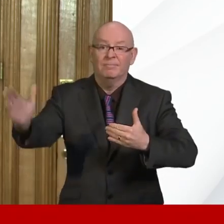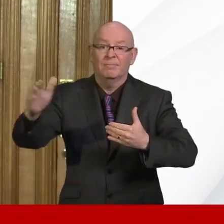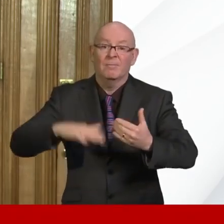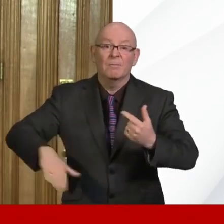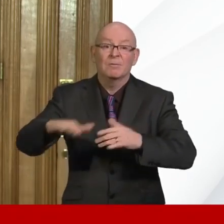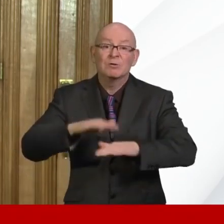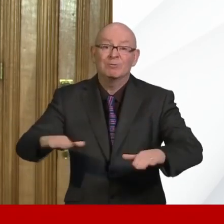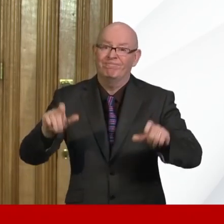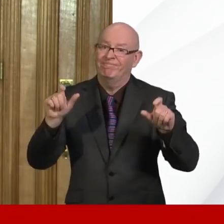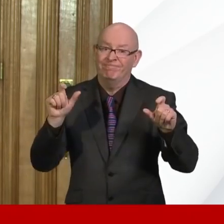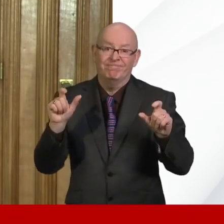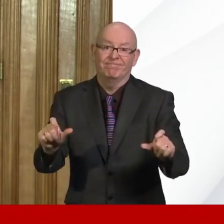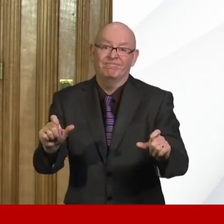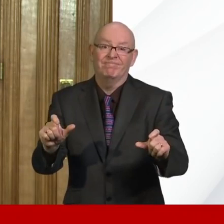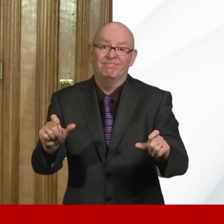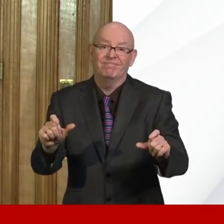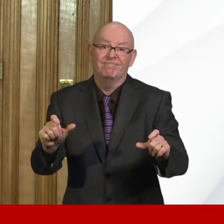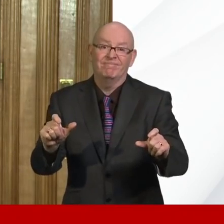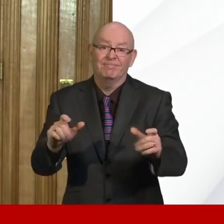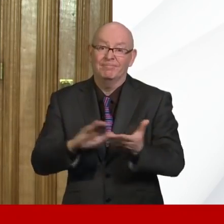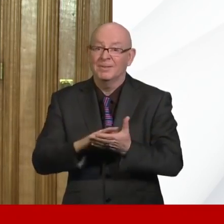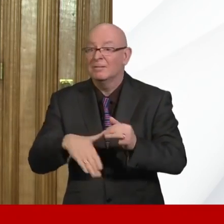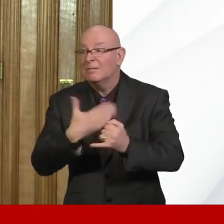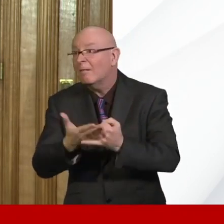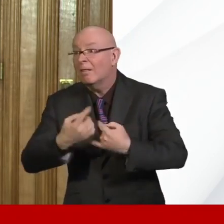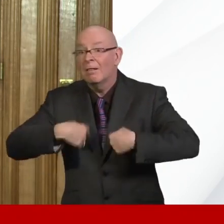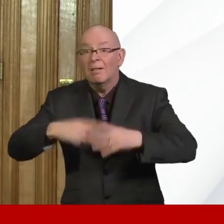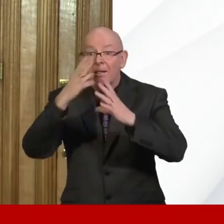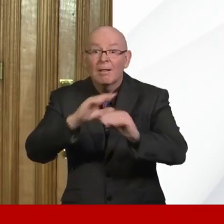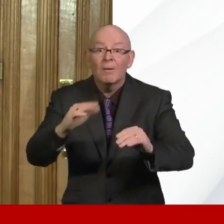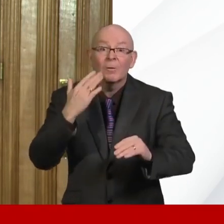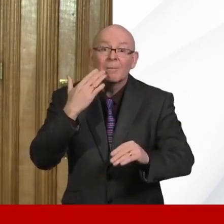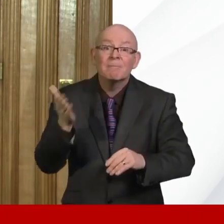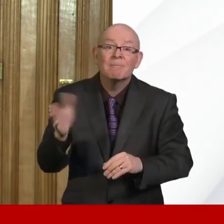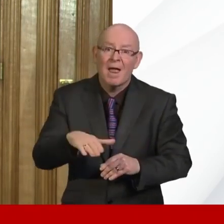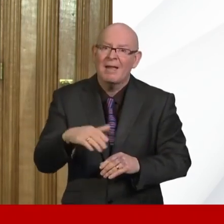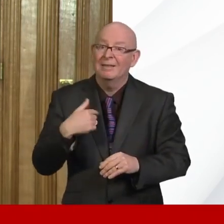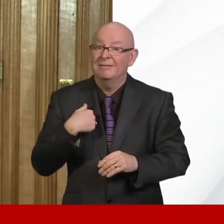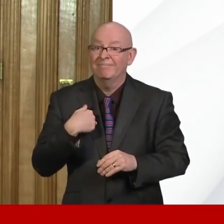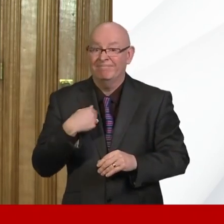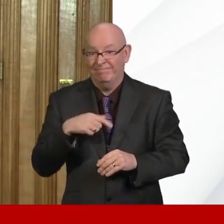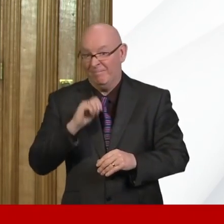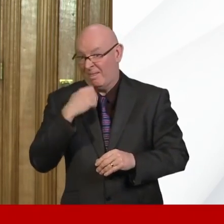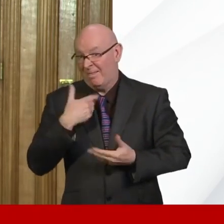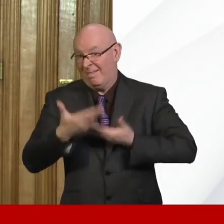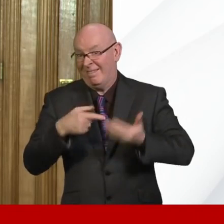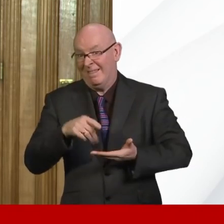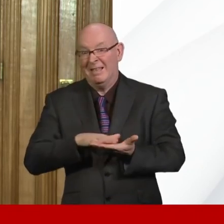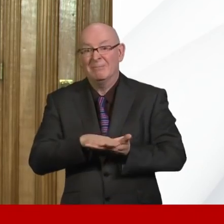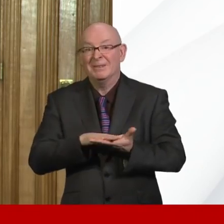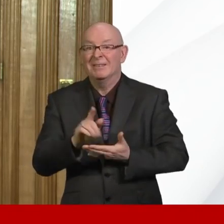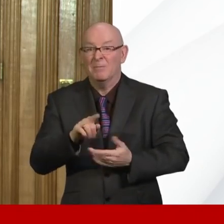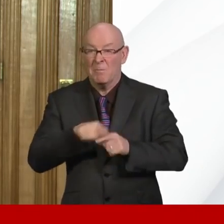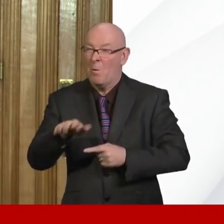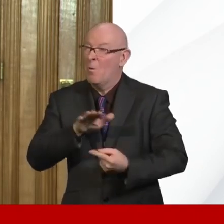moment to do that. But of course, as I've always said, we also need to keep the NHS going